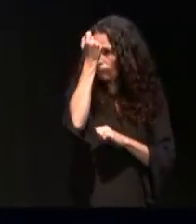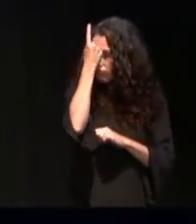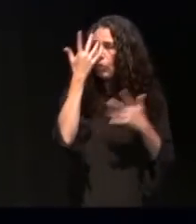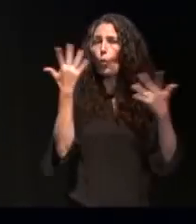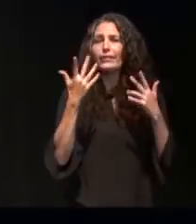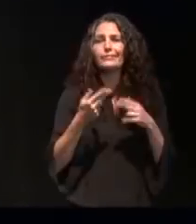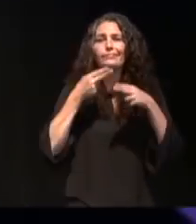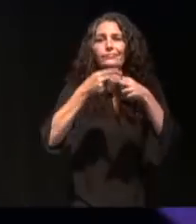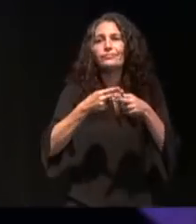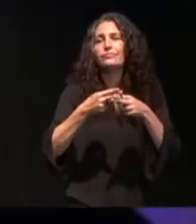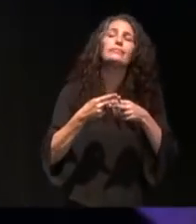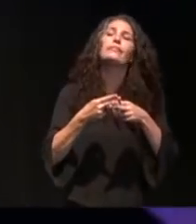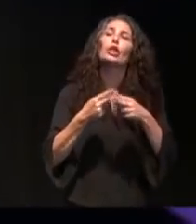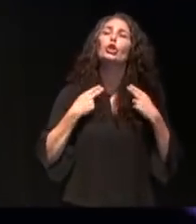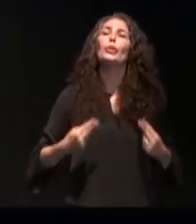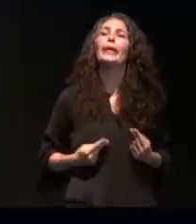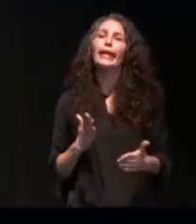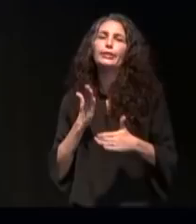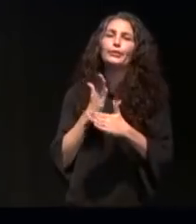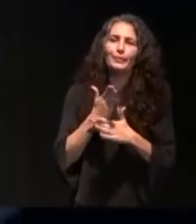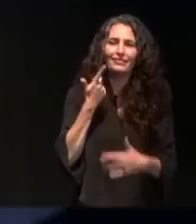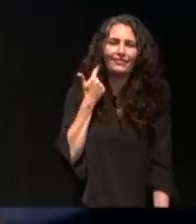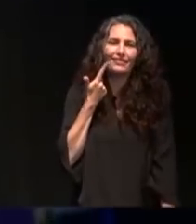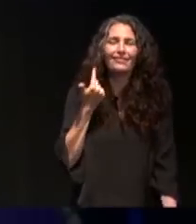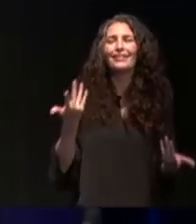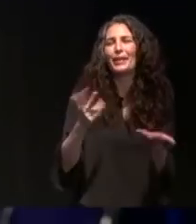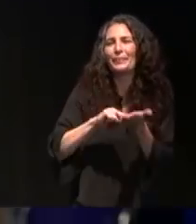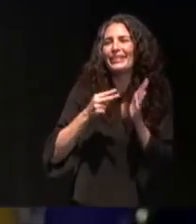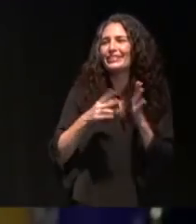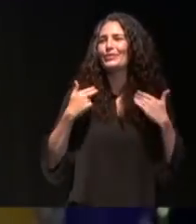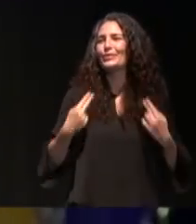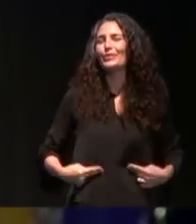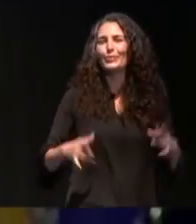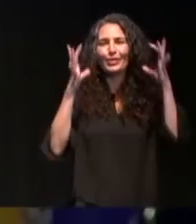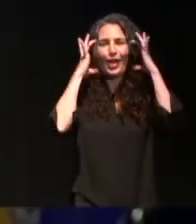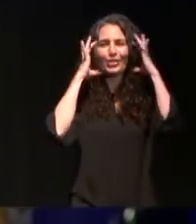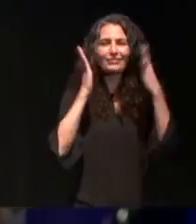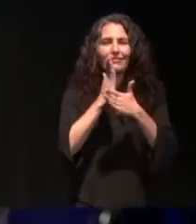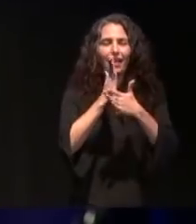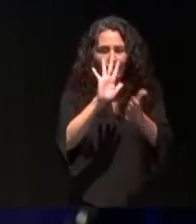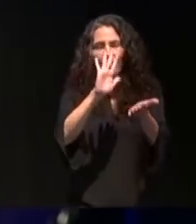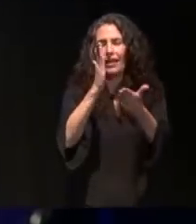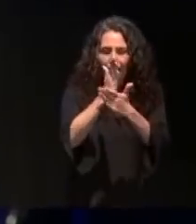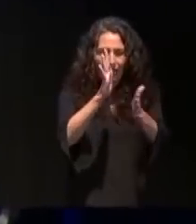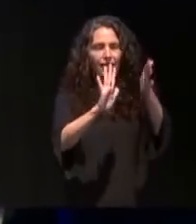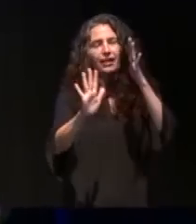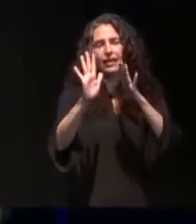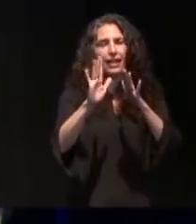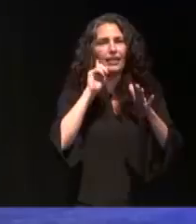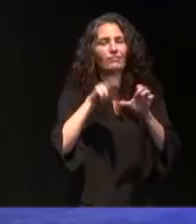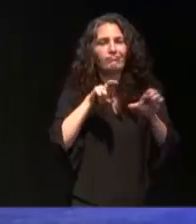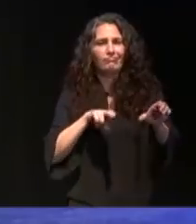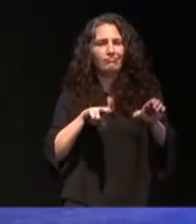is called human interruptus. And that is, your human consciousness that becomes interrupted and you opt out